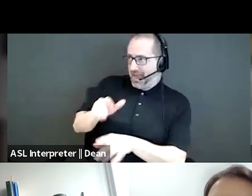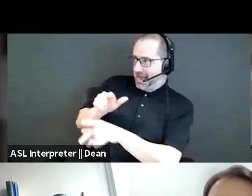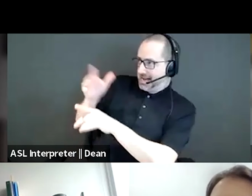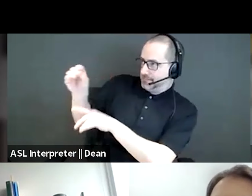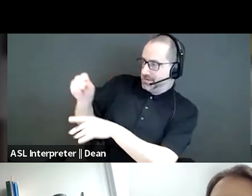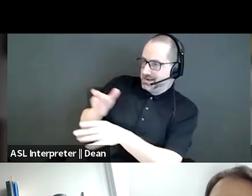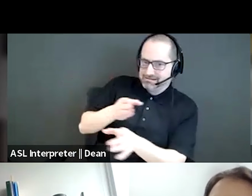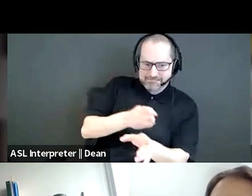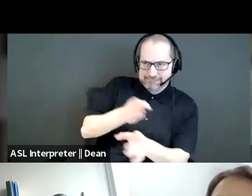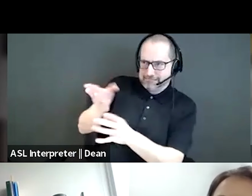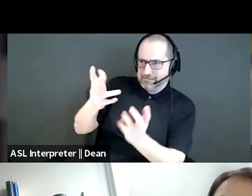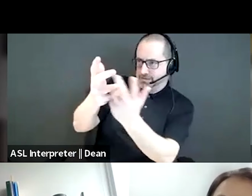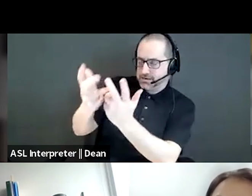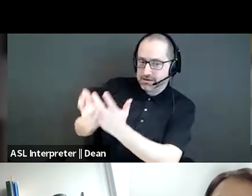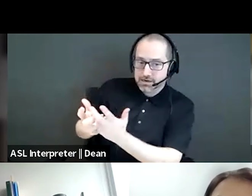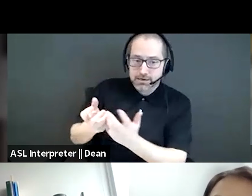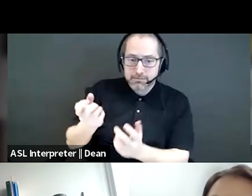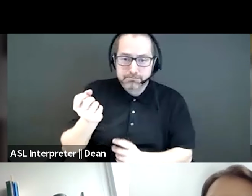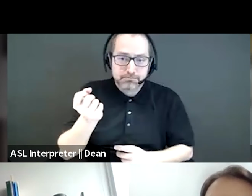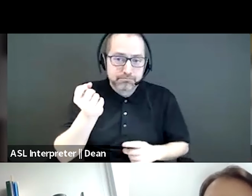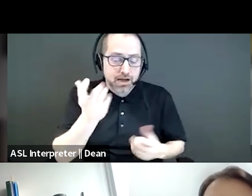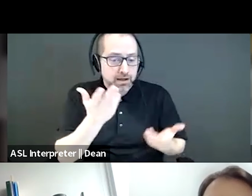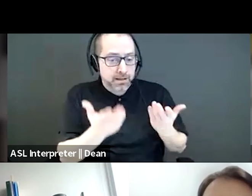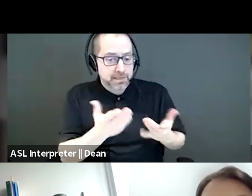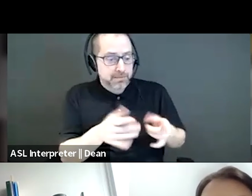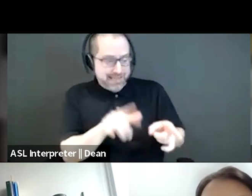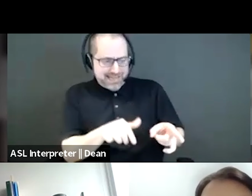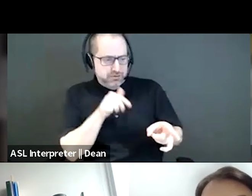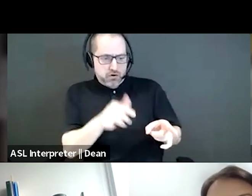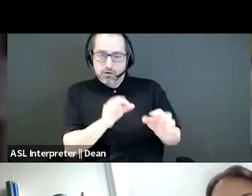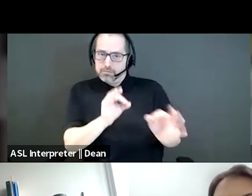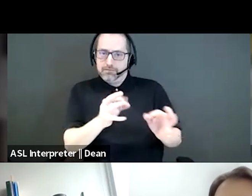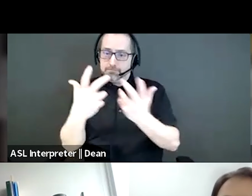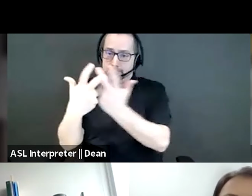the profession or the task itself. So you can,